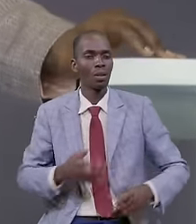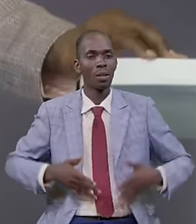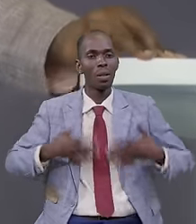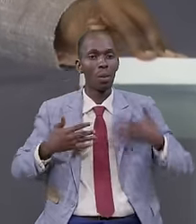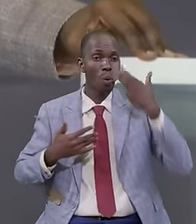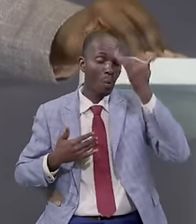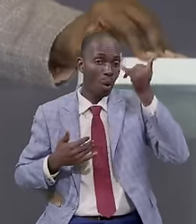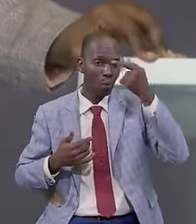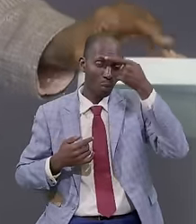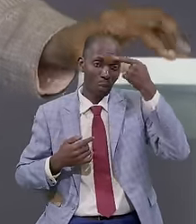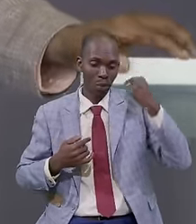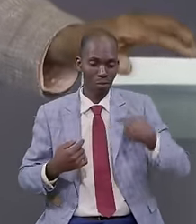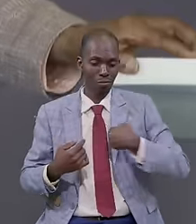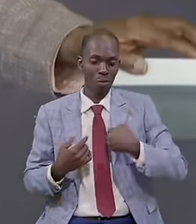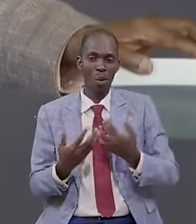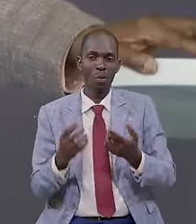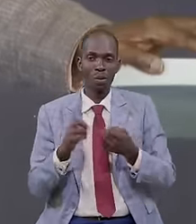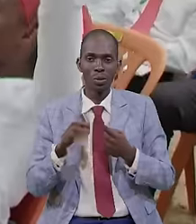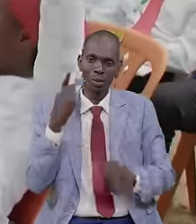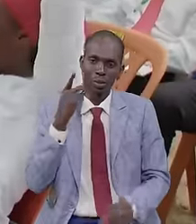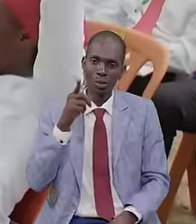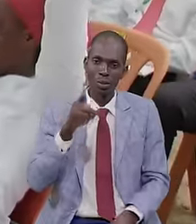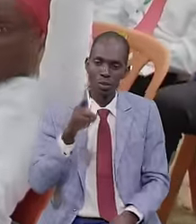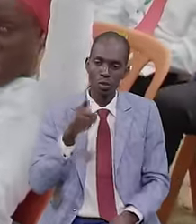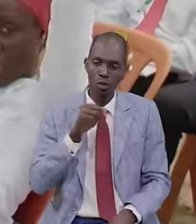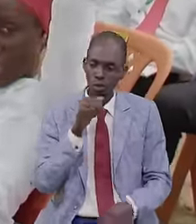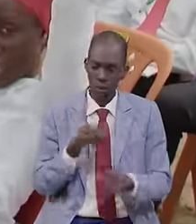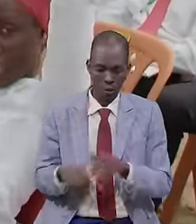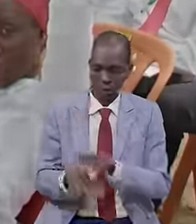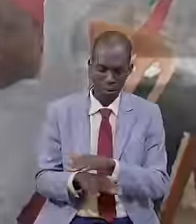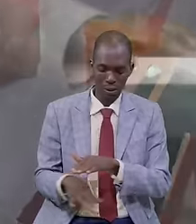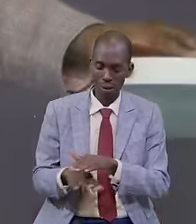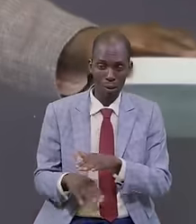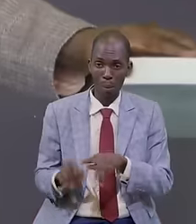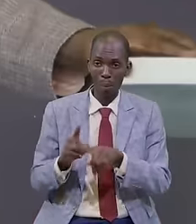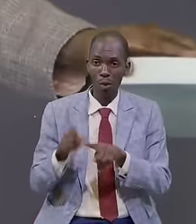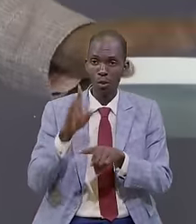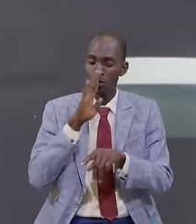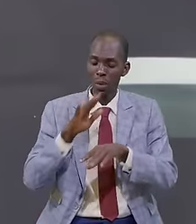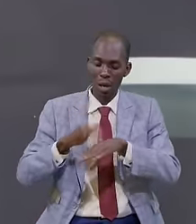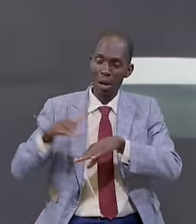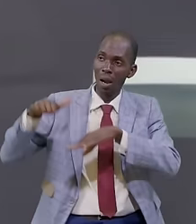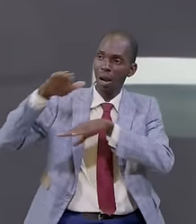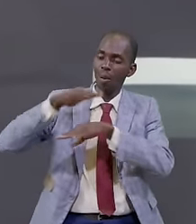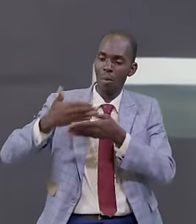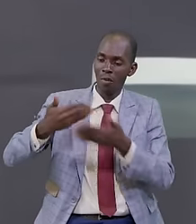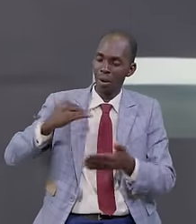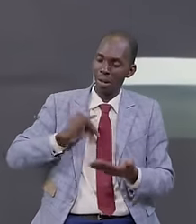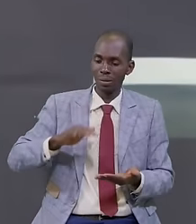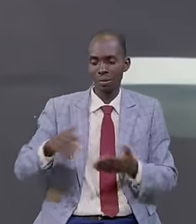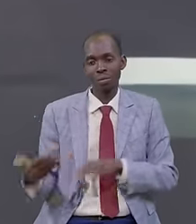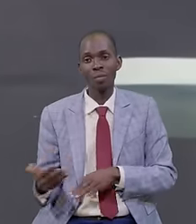you get up there before I leave this world. I want to see